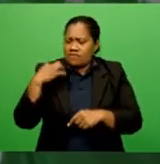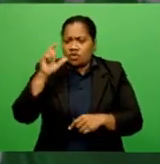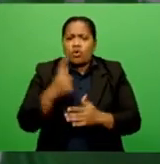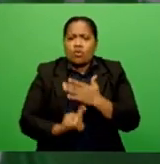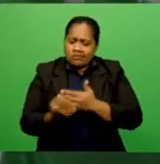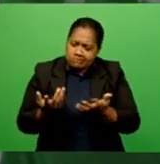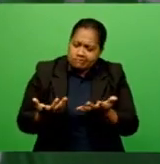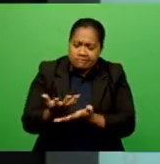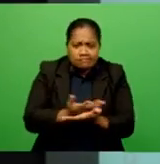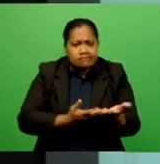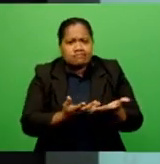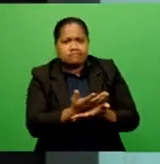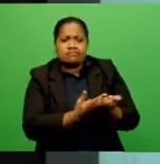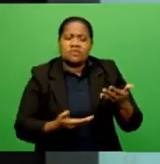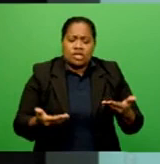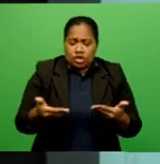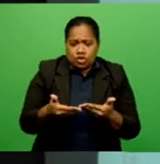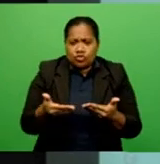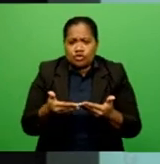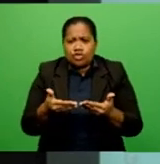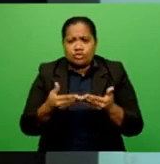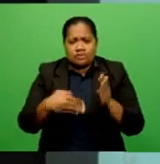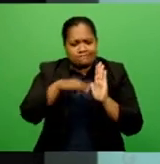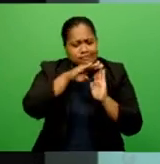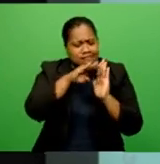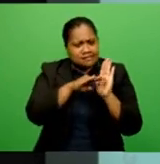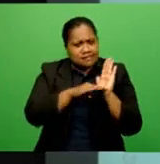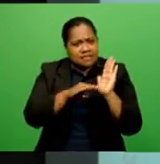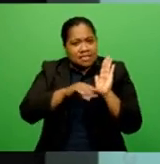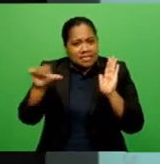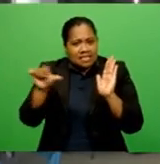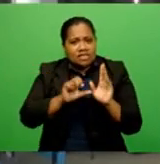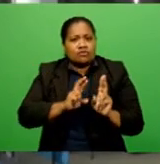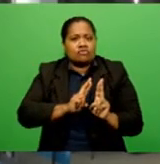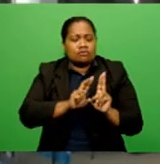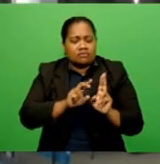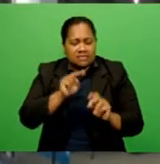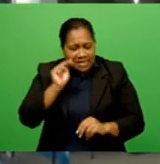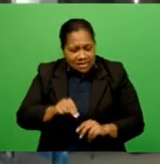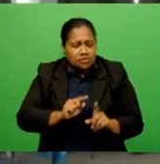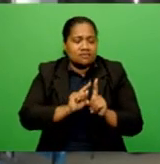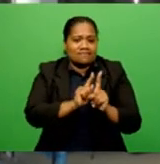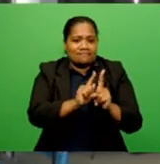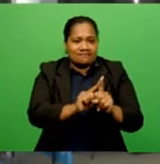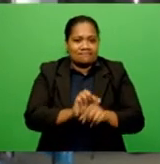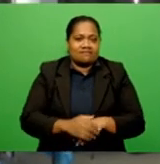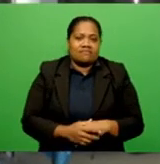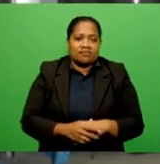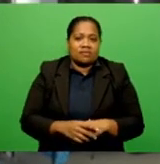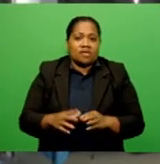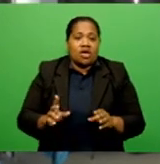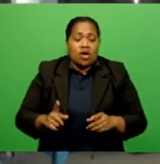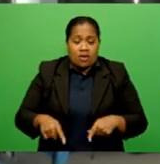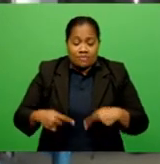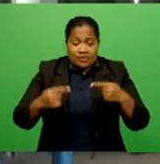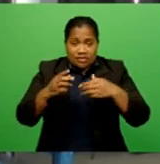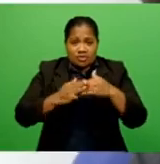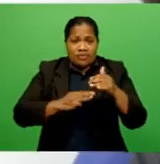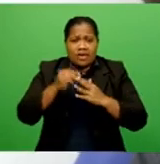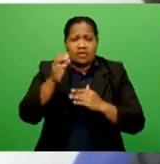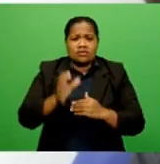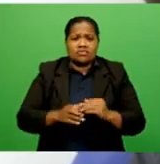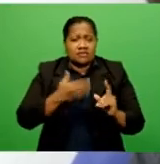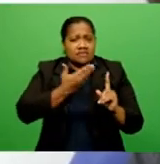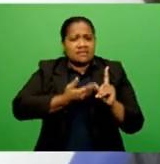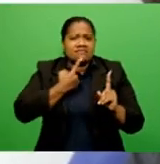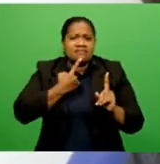introduce the criteria that need to be met when the regulations are rolled out. Competitions manager Amitesh Pal says this